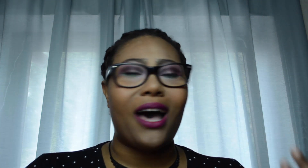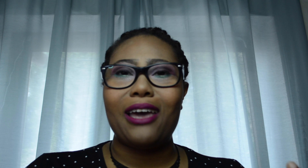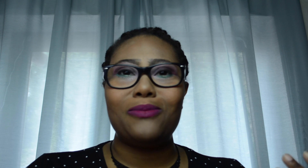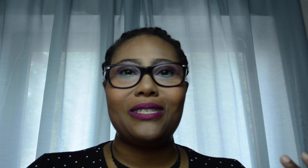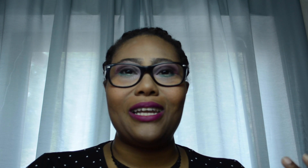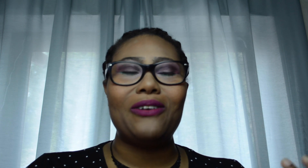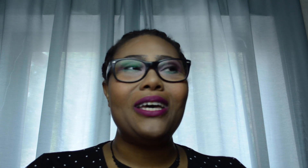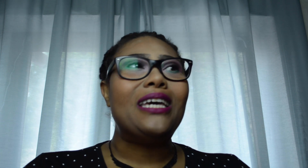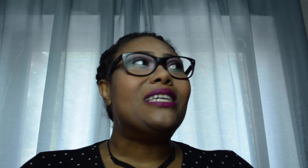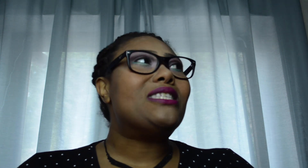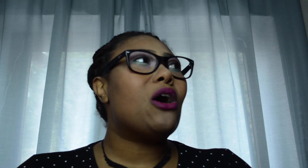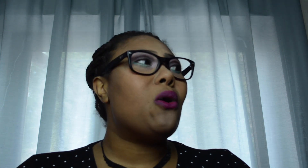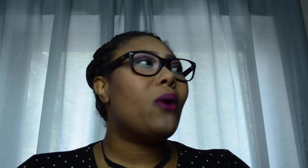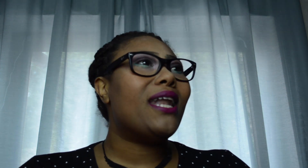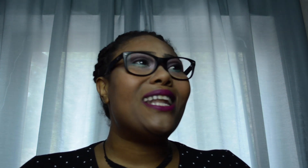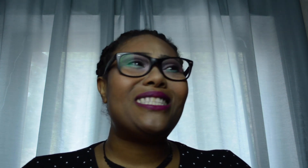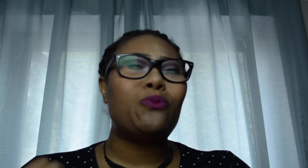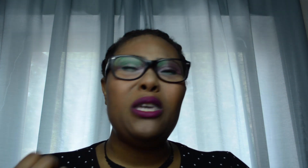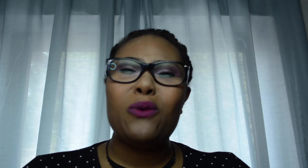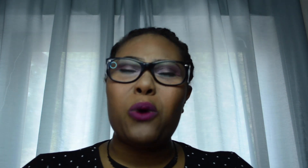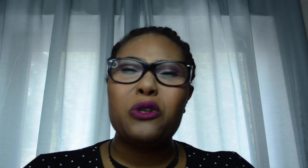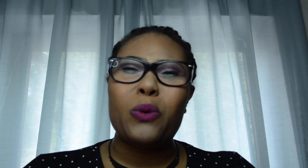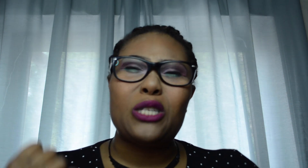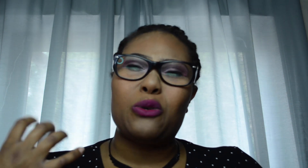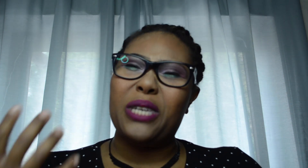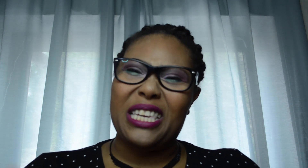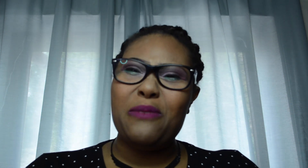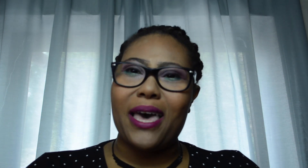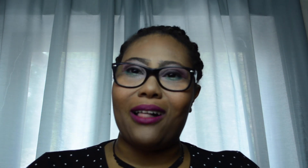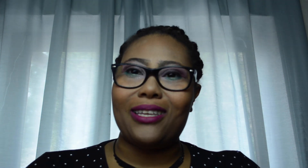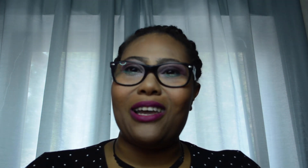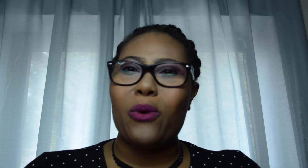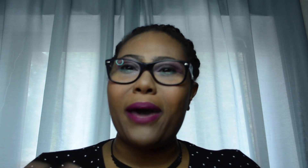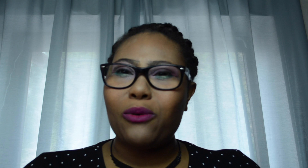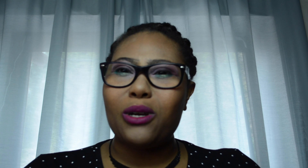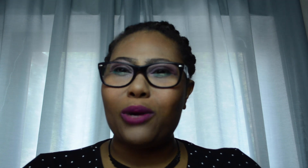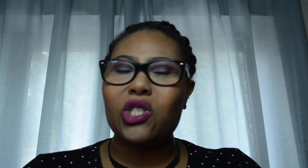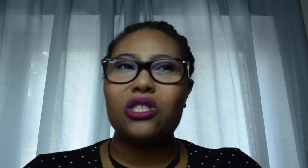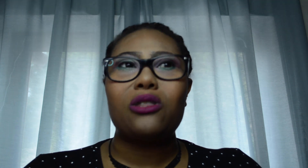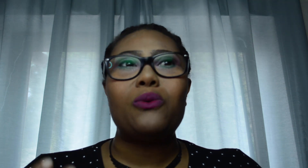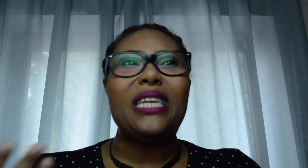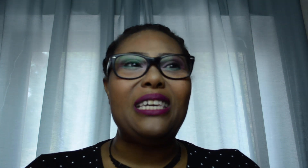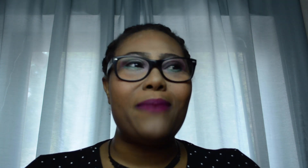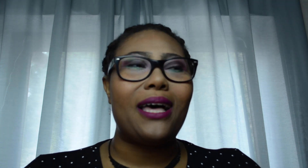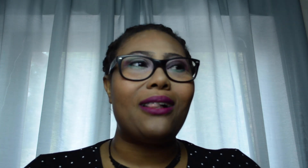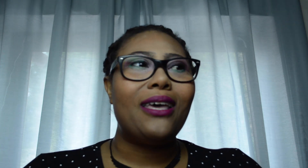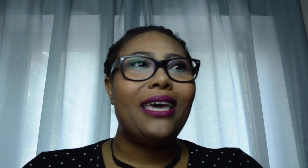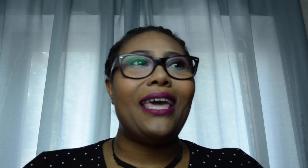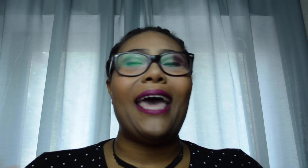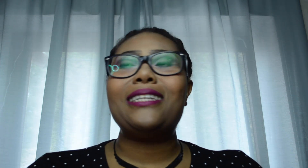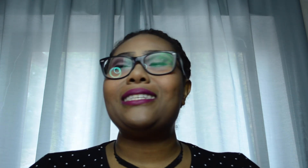Karen vibes, you know? So, and it's even worse when it's through email, you know, when microaggressions are through